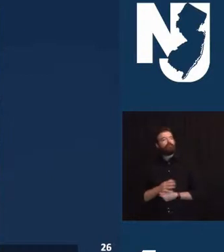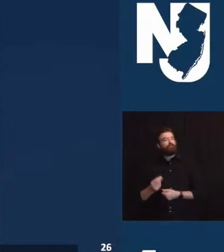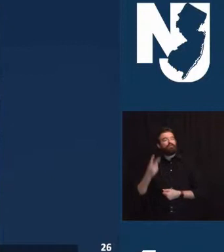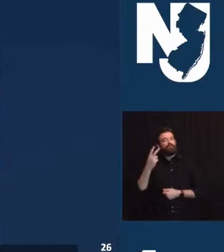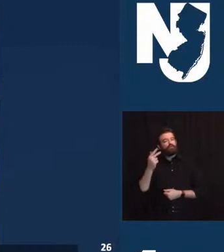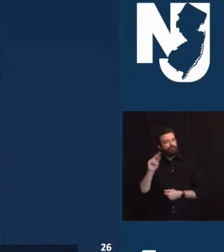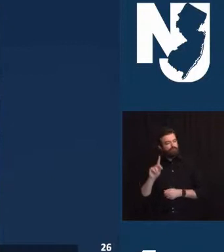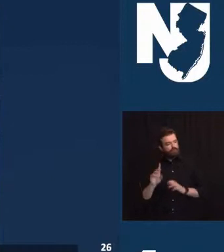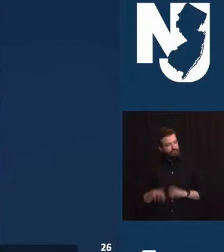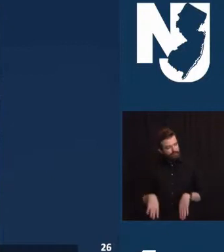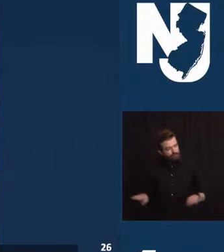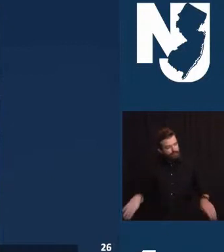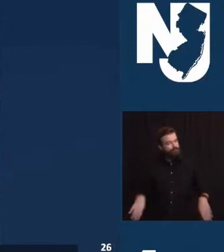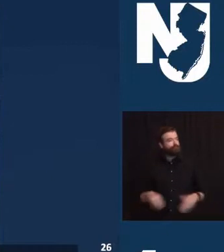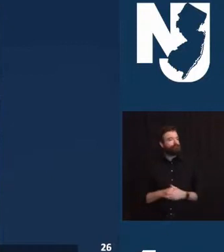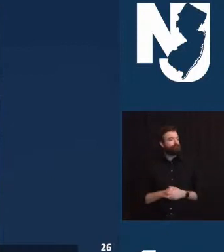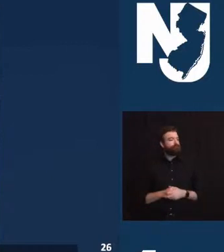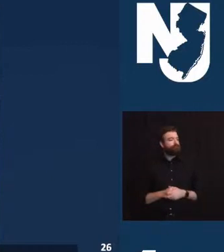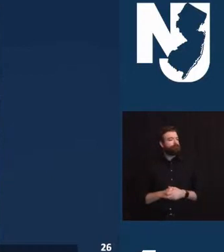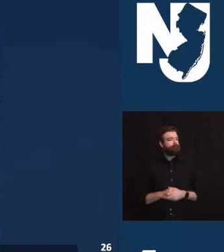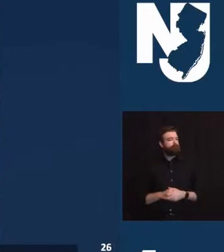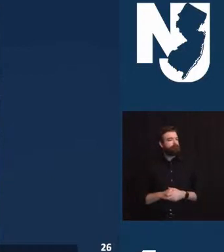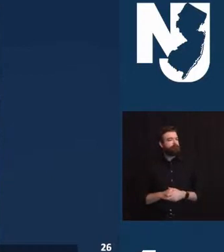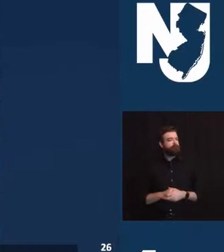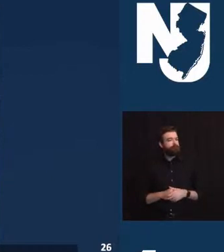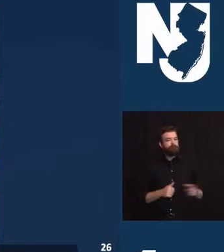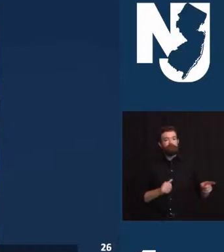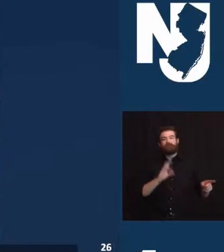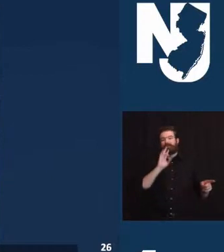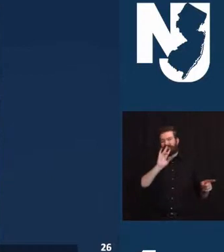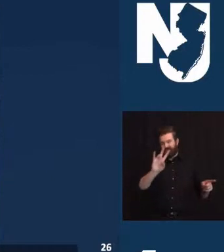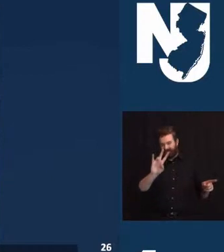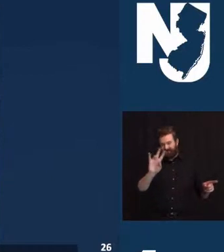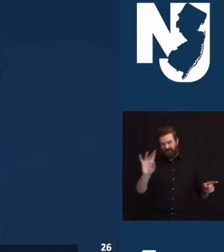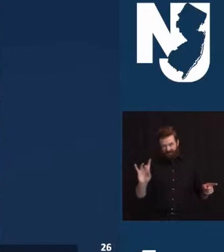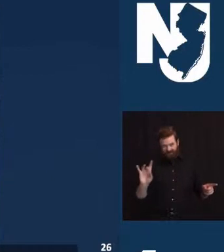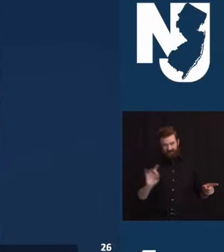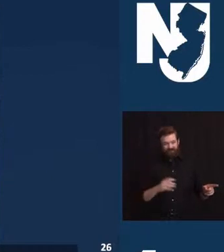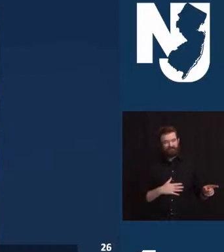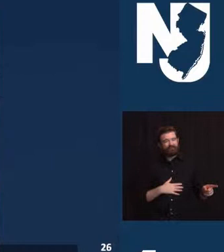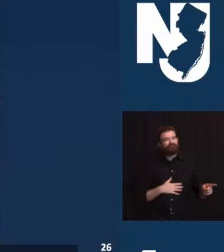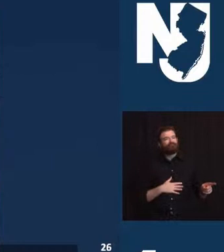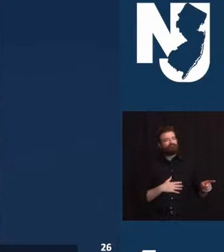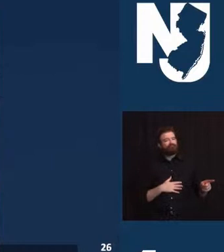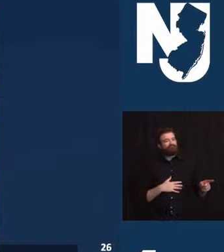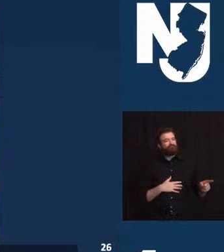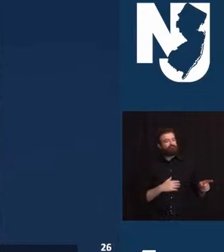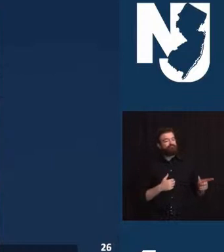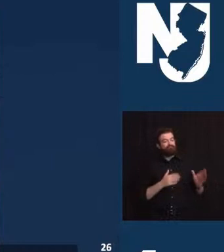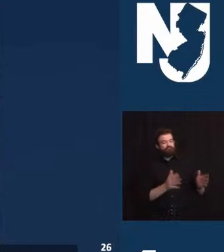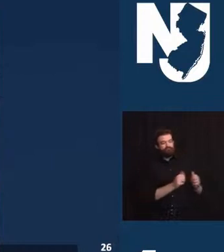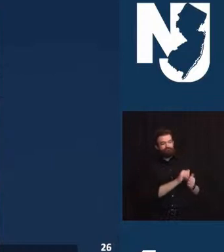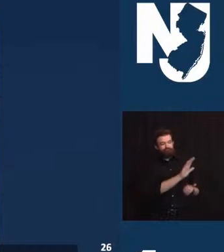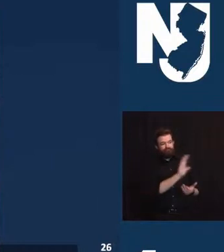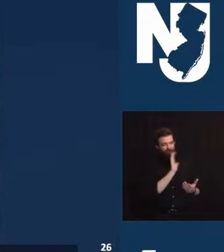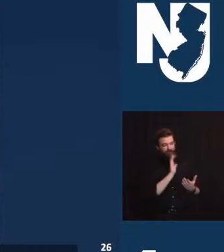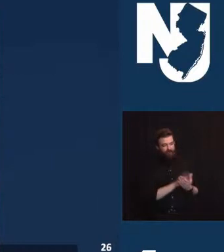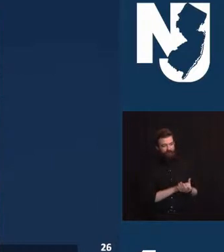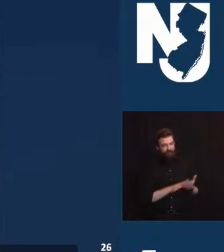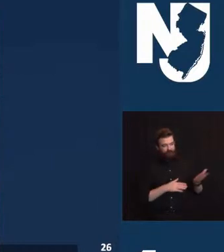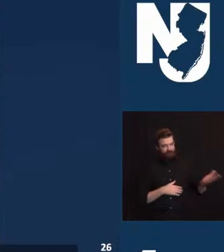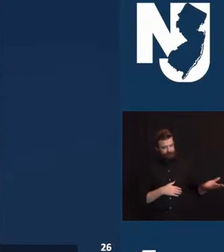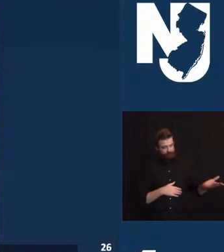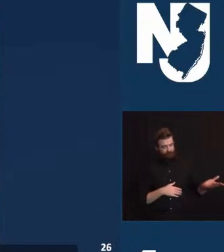and Shan. Madhukar was 78 years old. I had the great honor of speaking with his wife, Krishna, there by his side, and